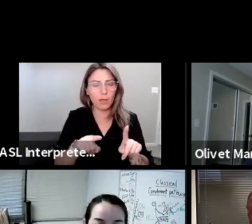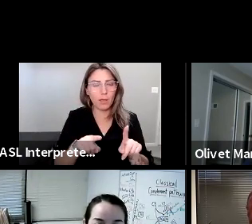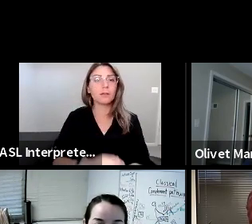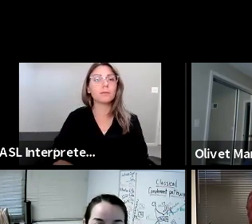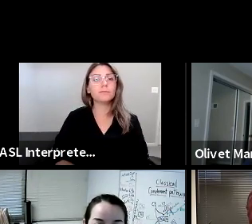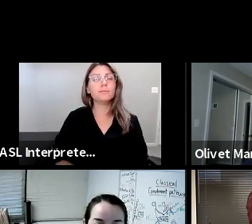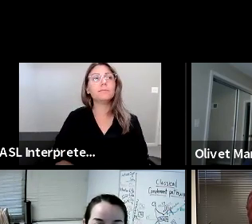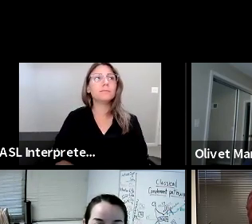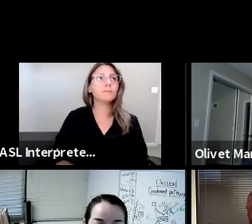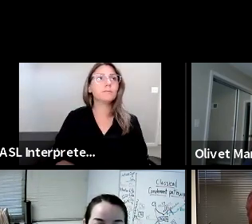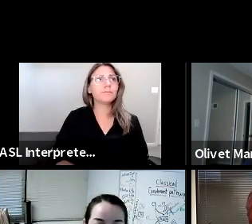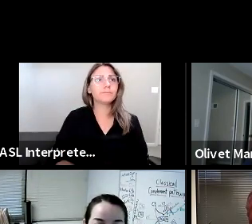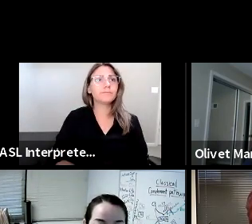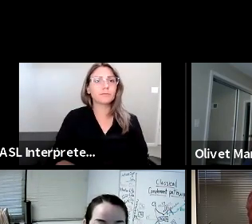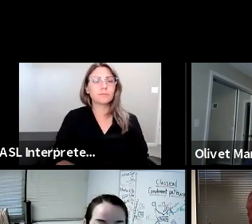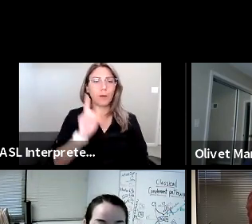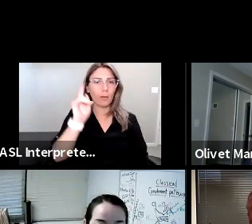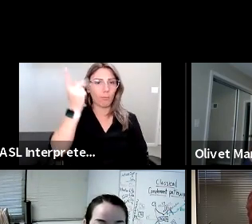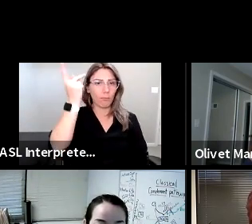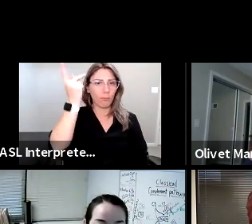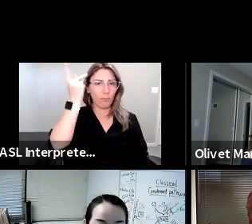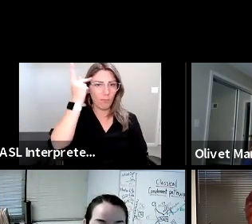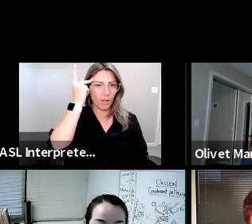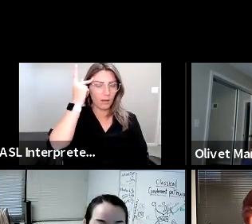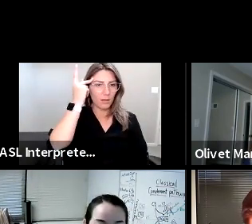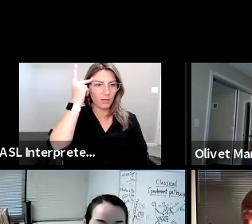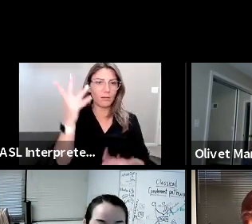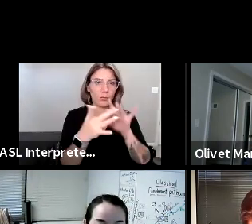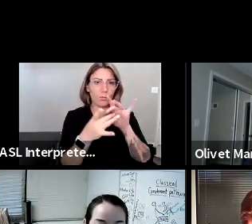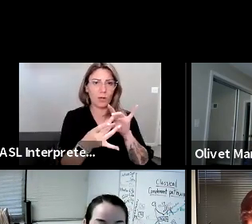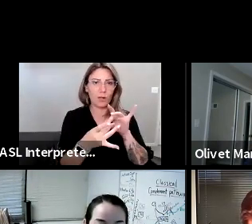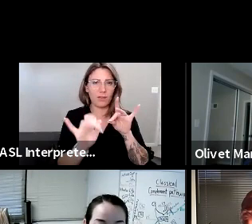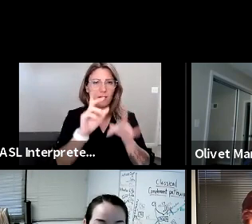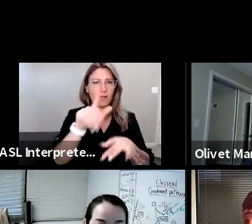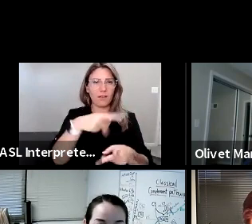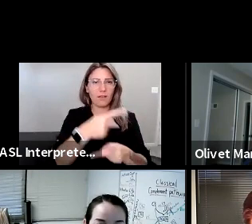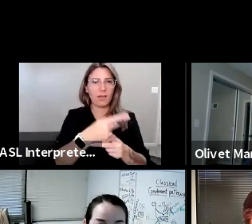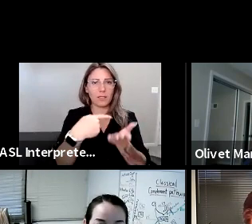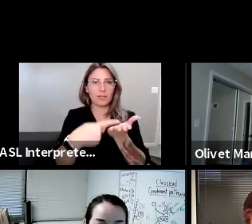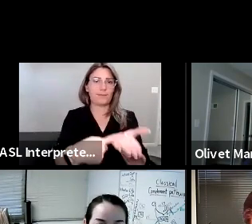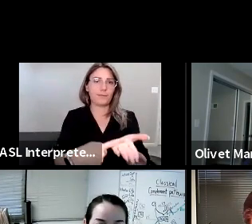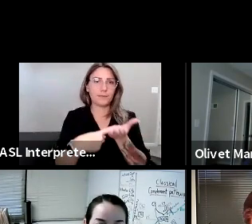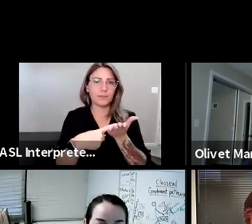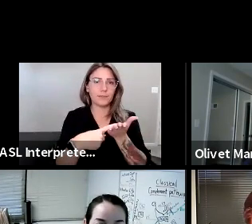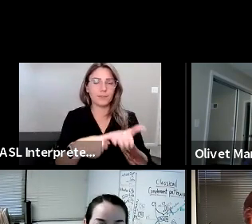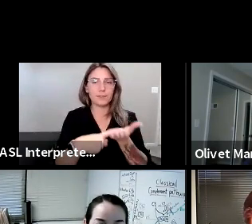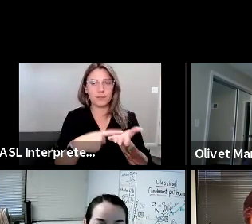But, politically, as far as these kinds of discussions go,